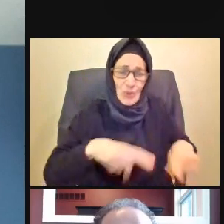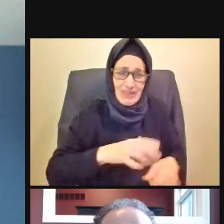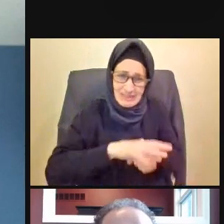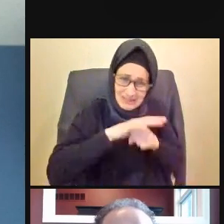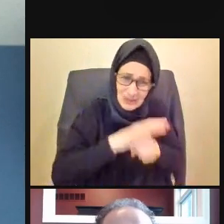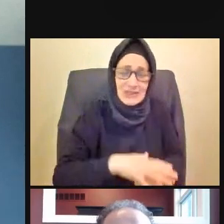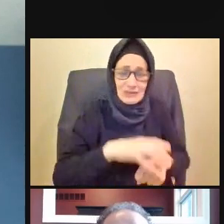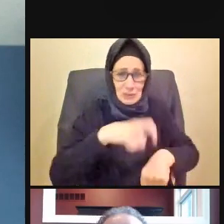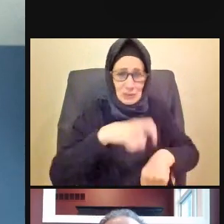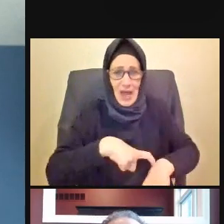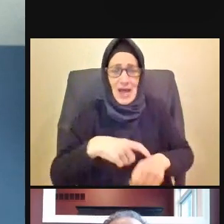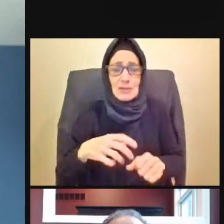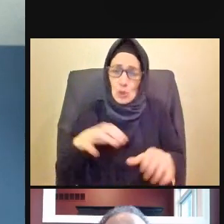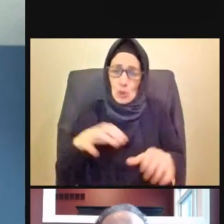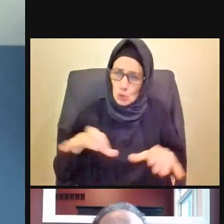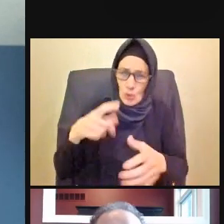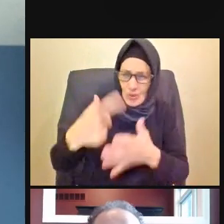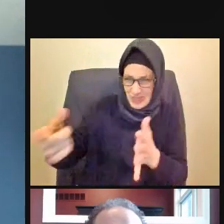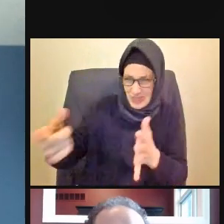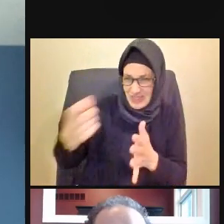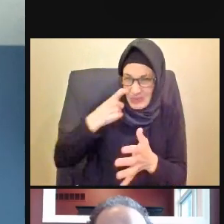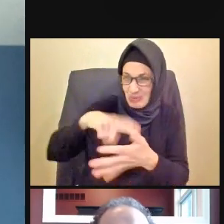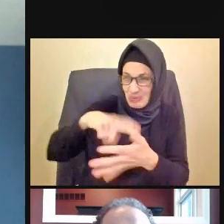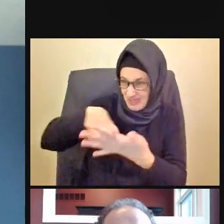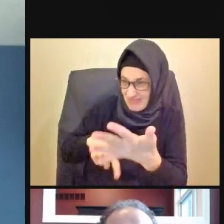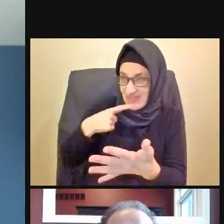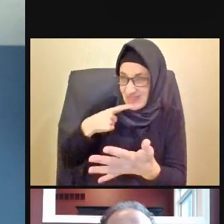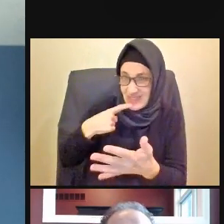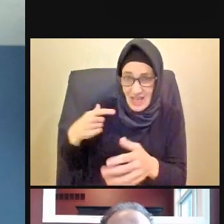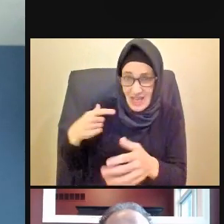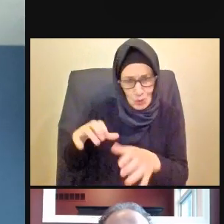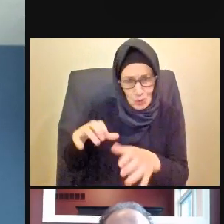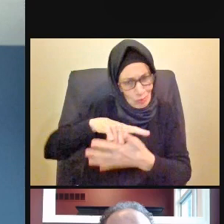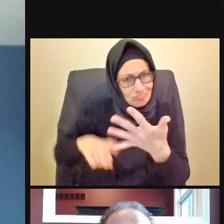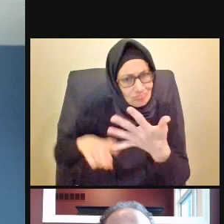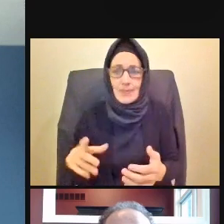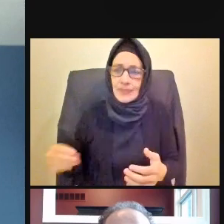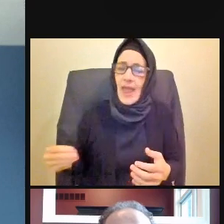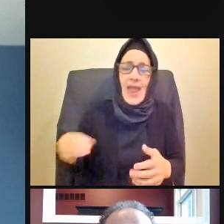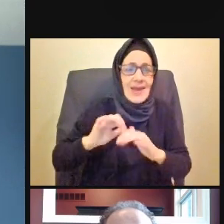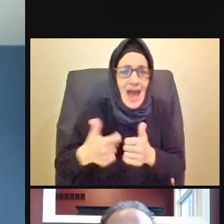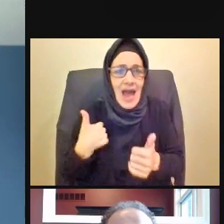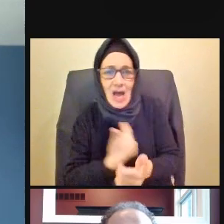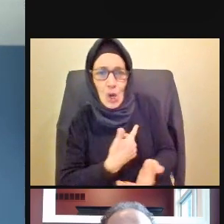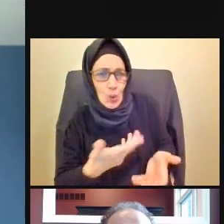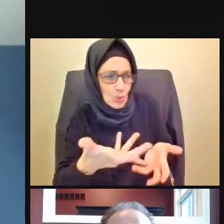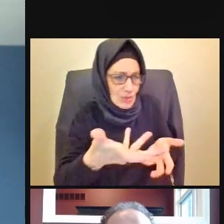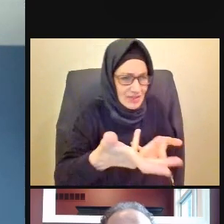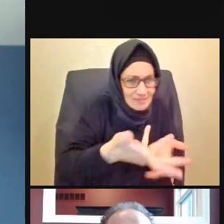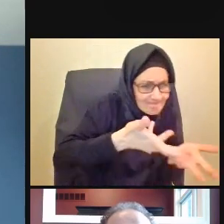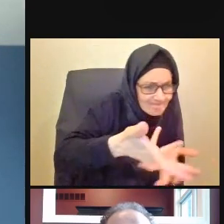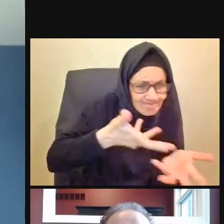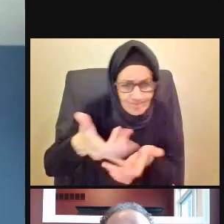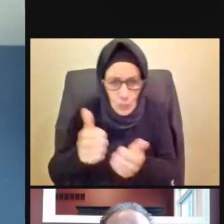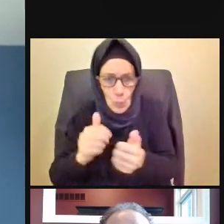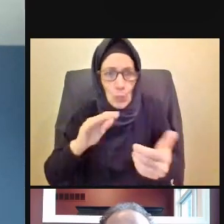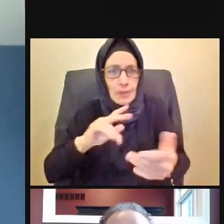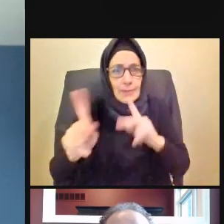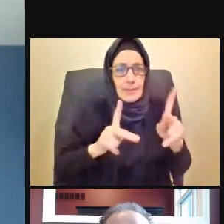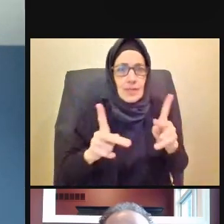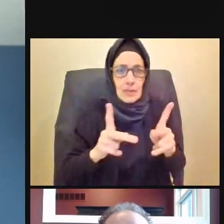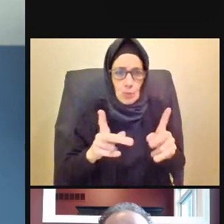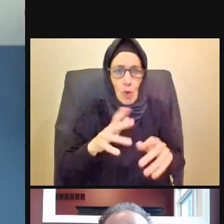but even our communication and the way we engage people around this has to be very nuanced in a